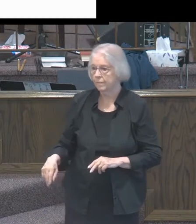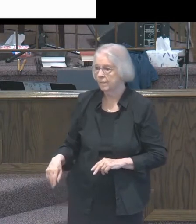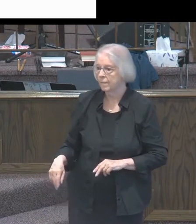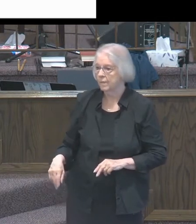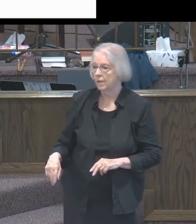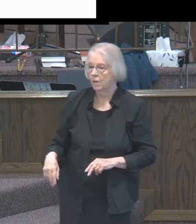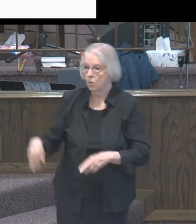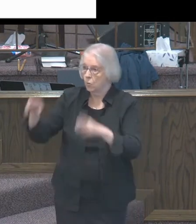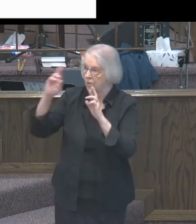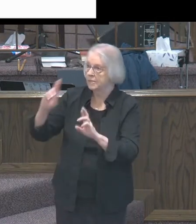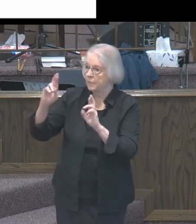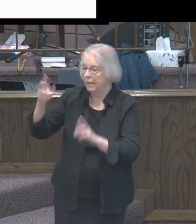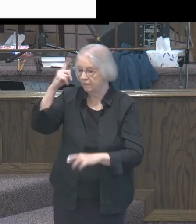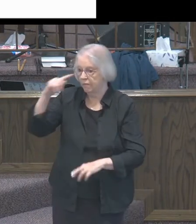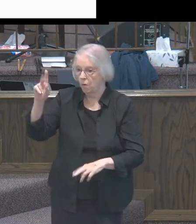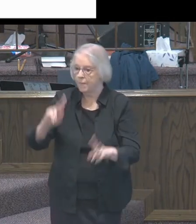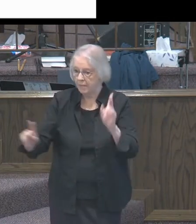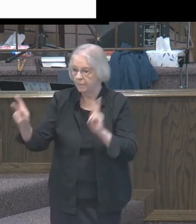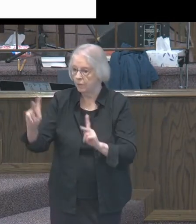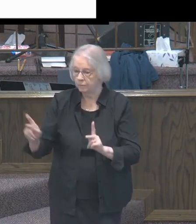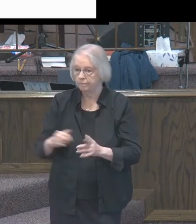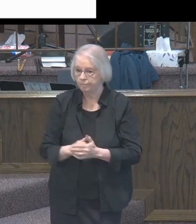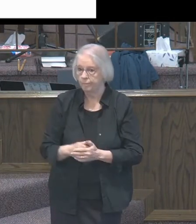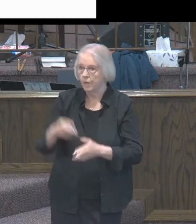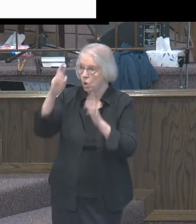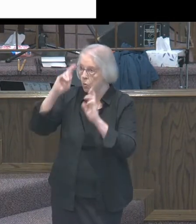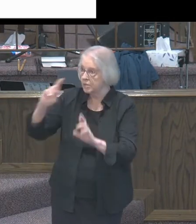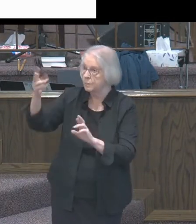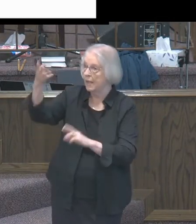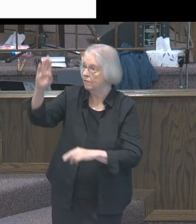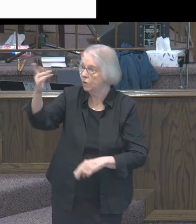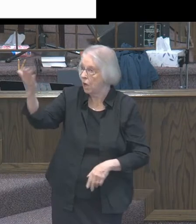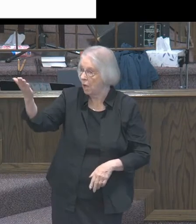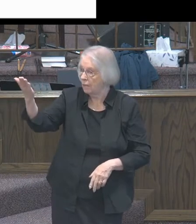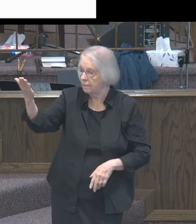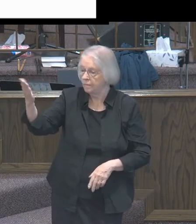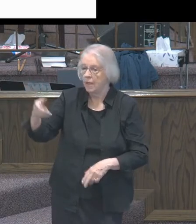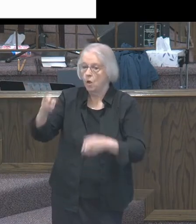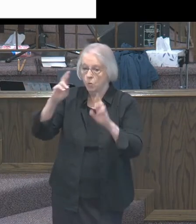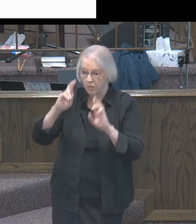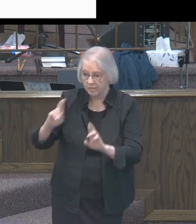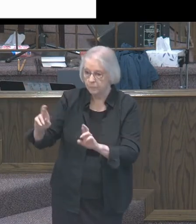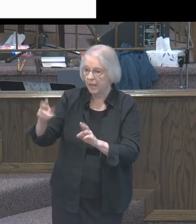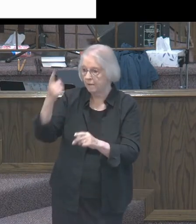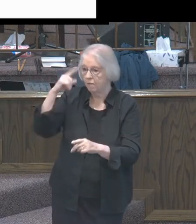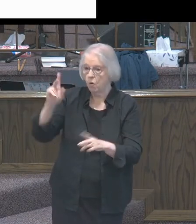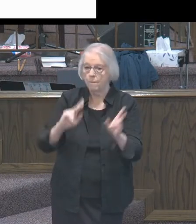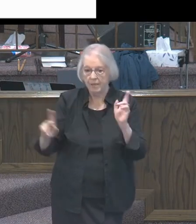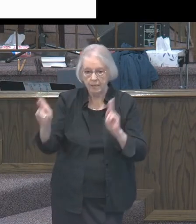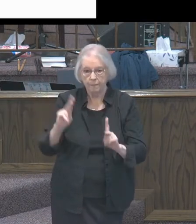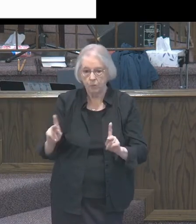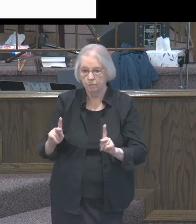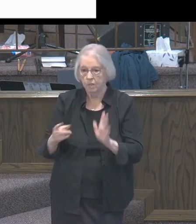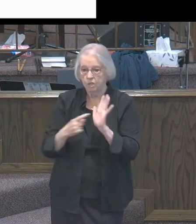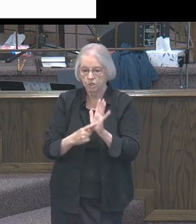Commandments, respect for man. That's the essence of the law. So he's going to contrast them with each other. And